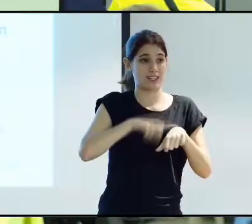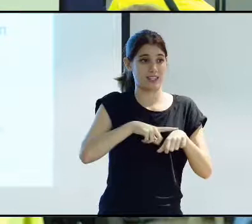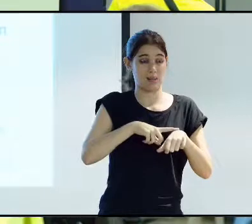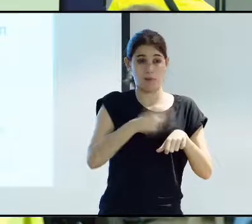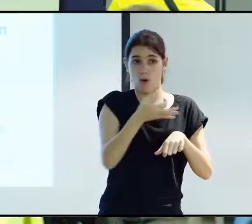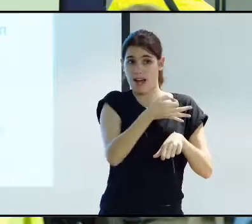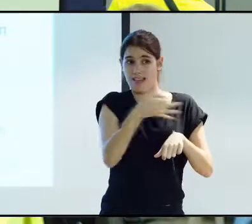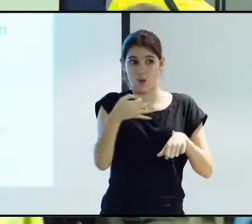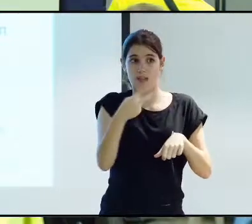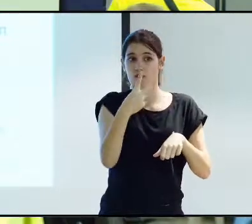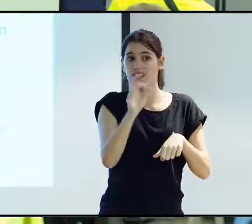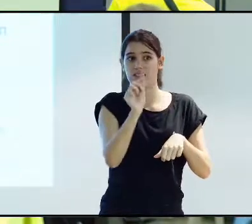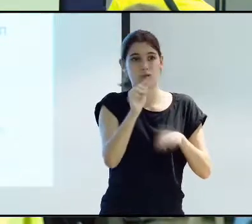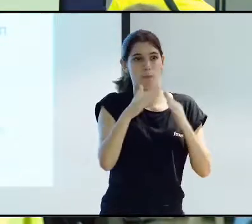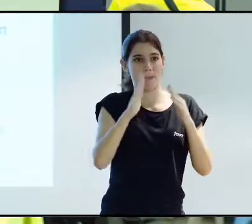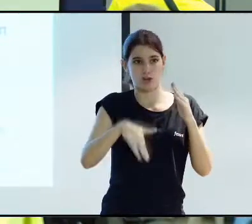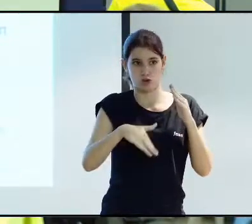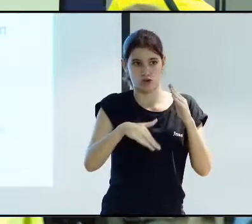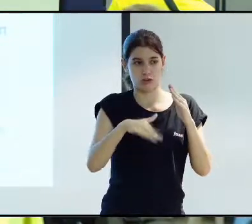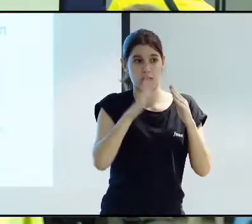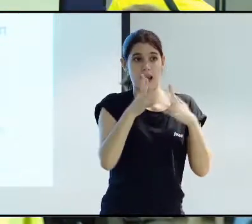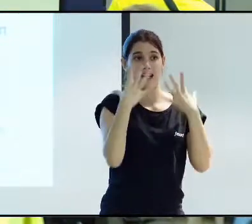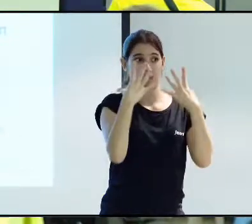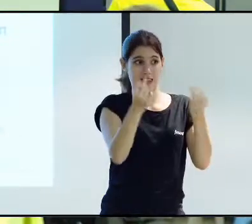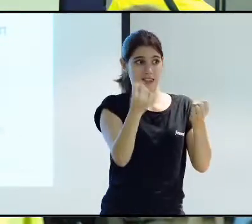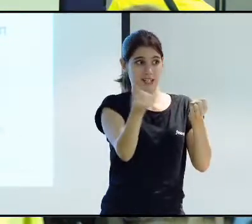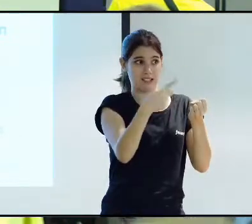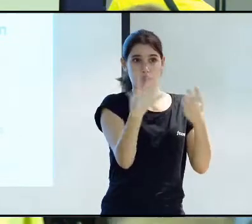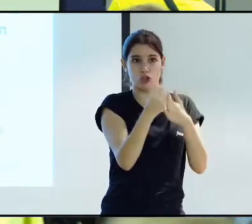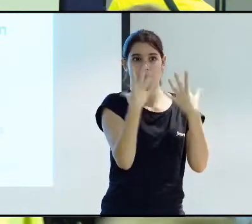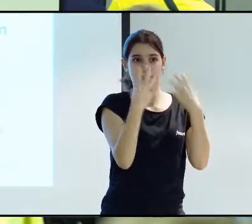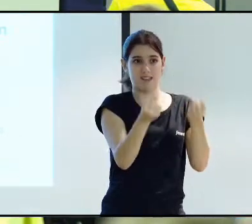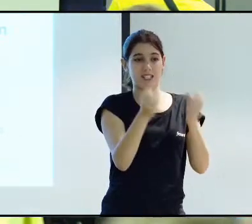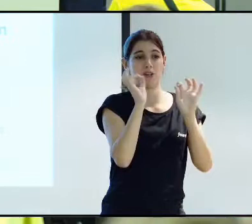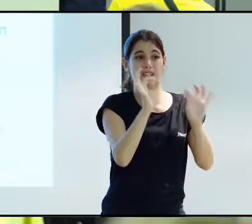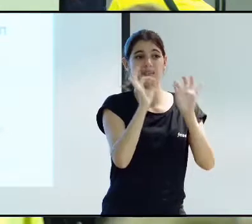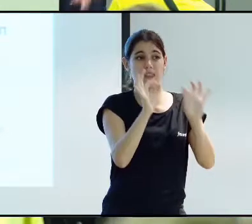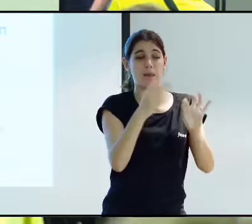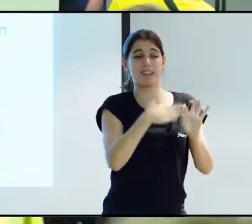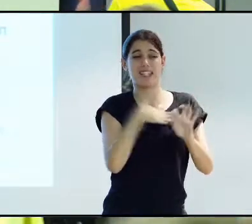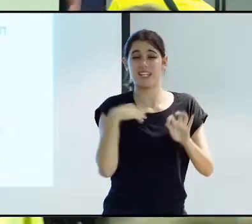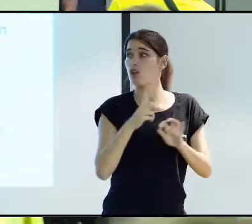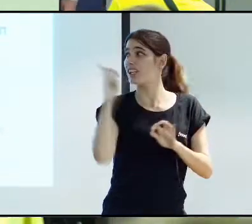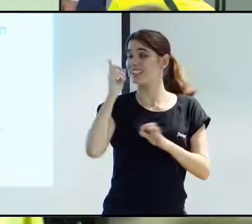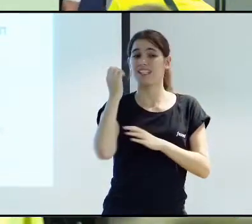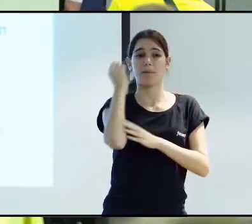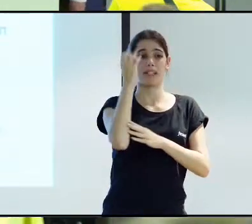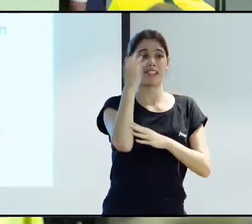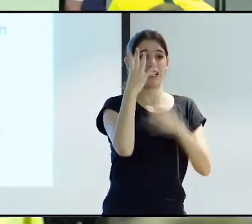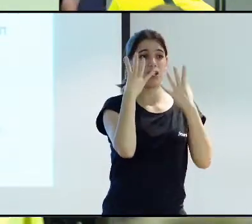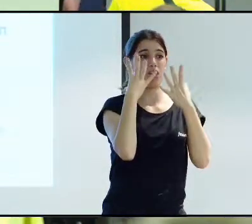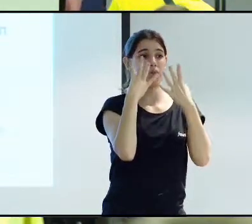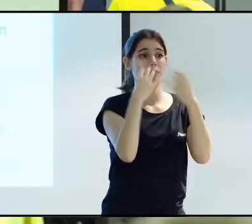is I speak for no more than 20 minutes. I obviously want everybody to understand me. I